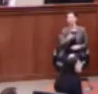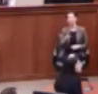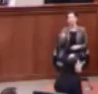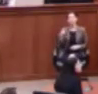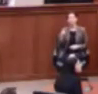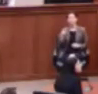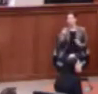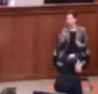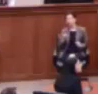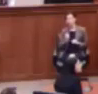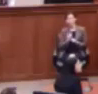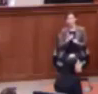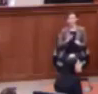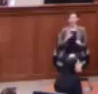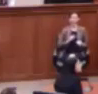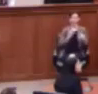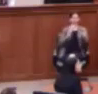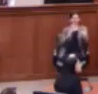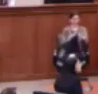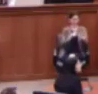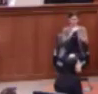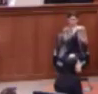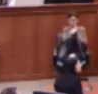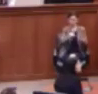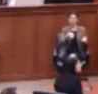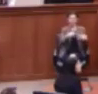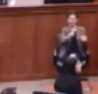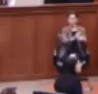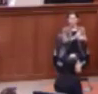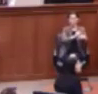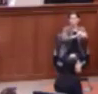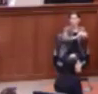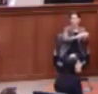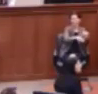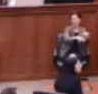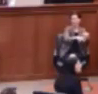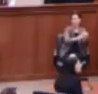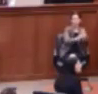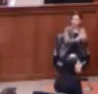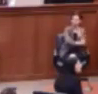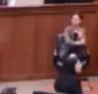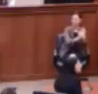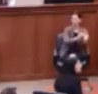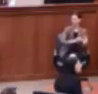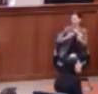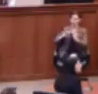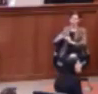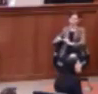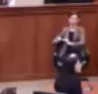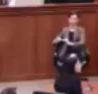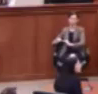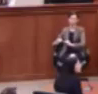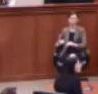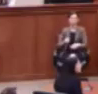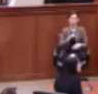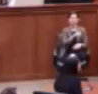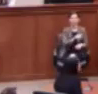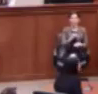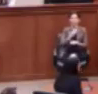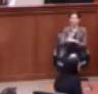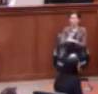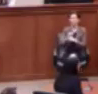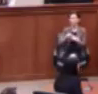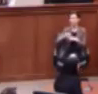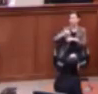is ensure that our instructors are getting the training that they need so that they can be successful in our program, and working to